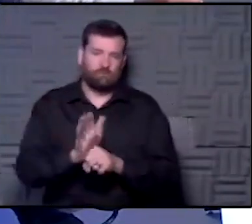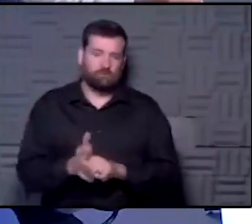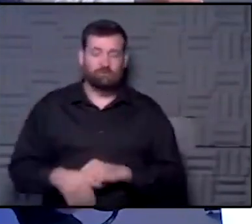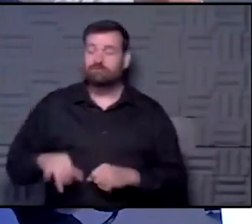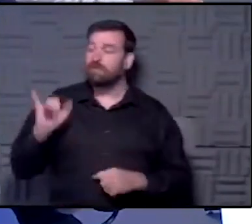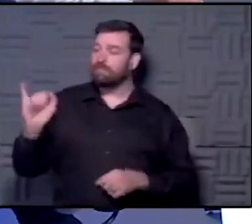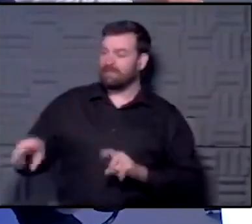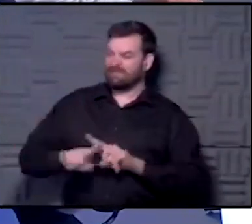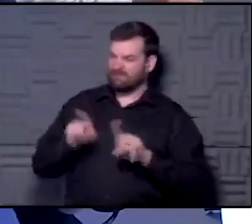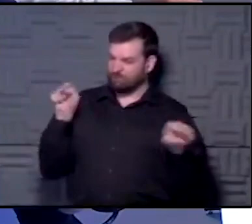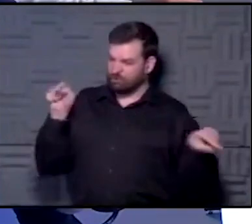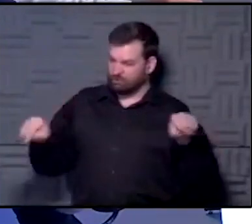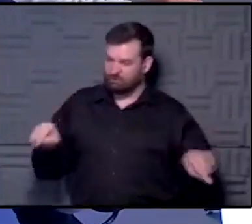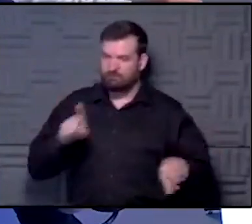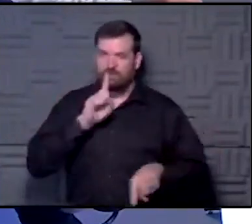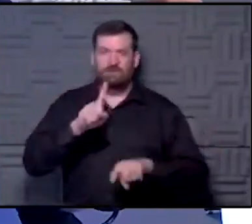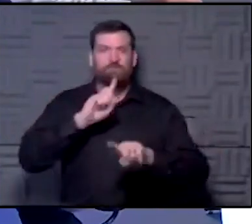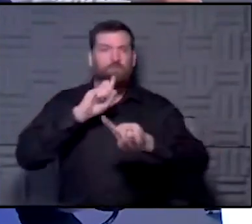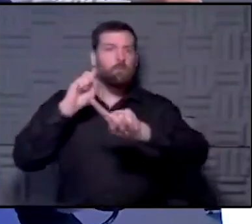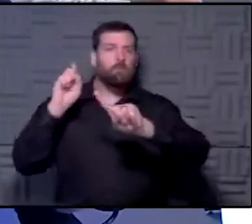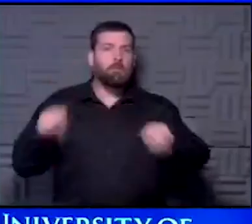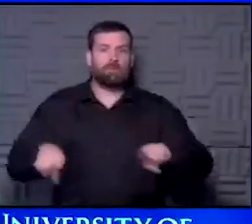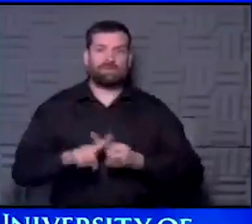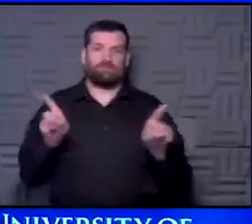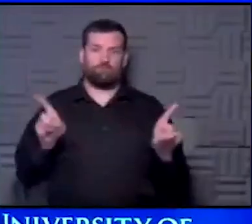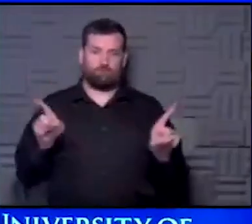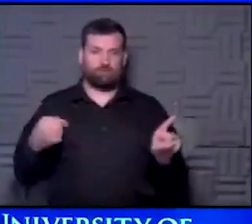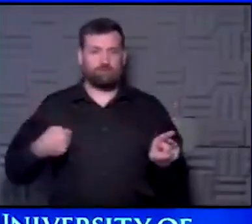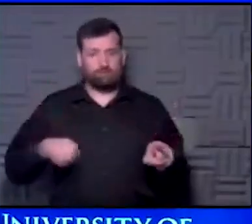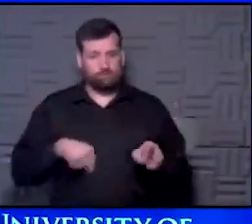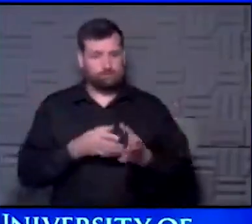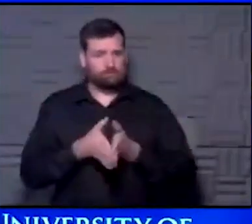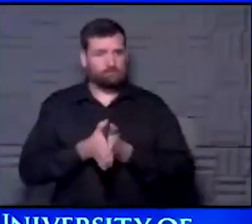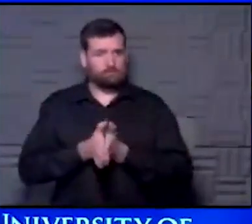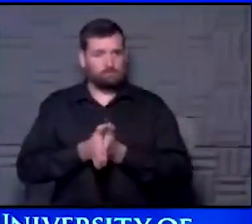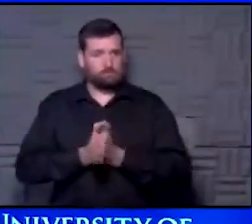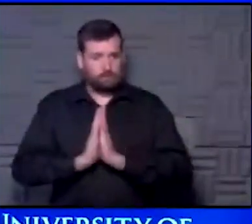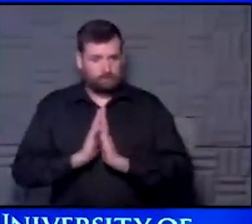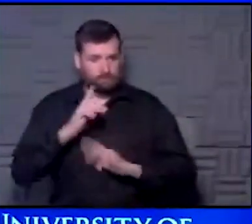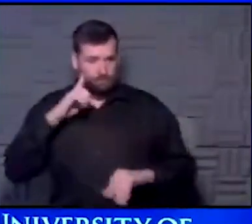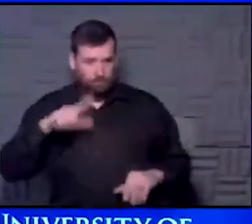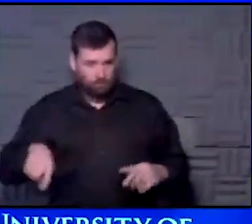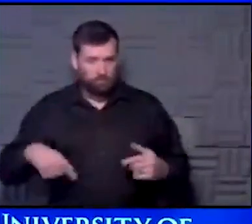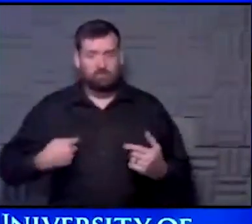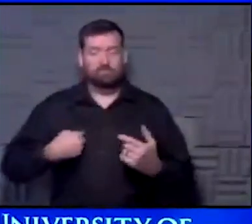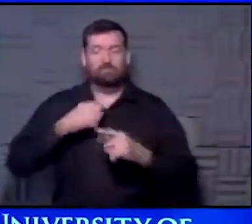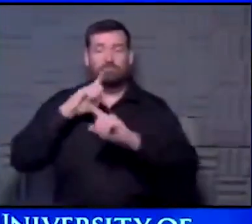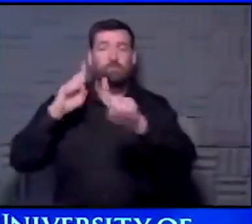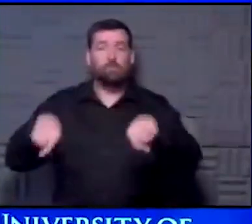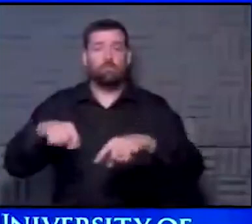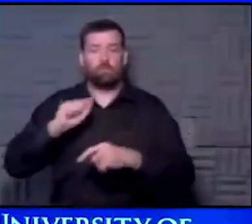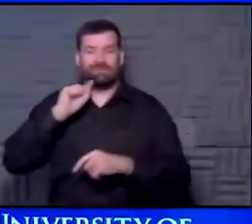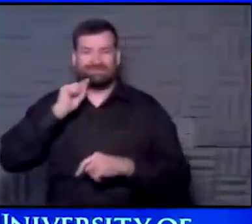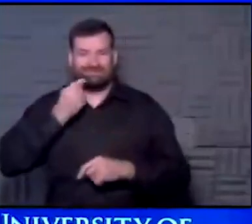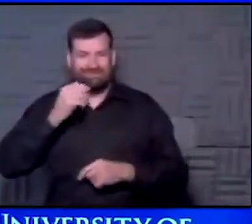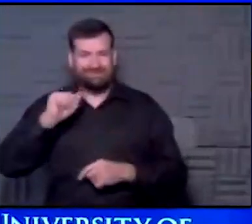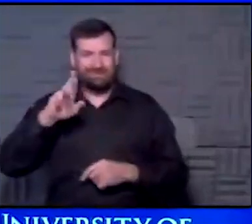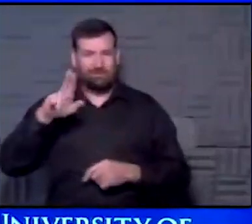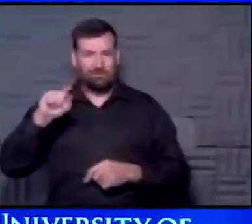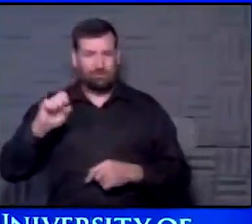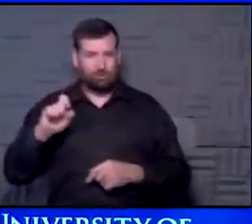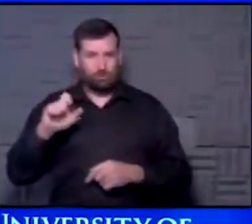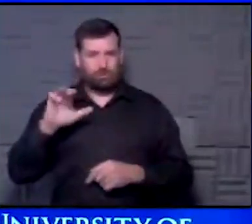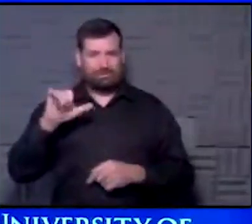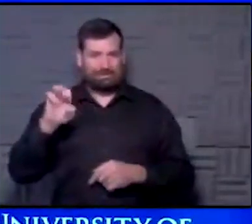distinction is really a reporting distinction that we're asked to do. We report the acute cases here every day, and the reason we've done the